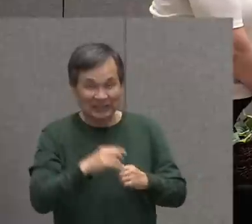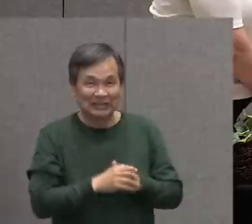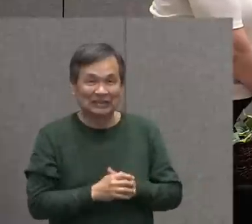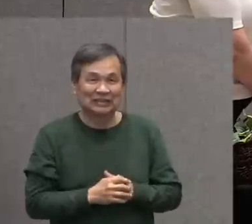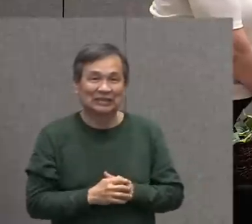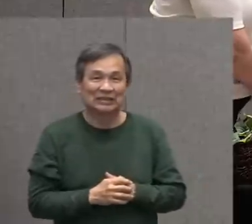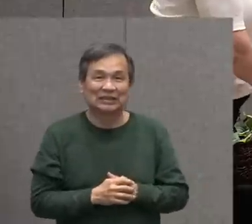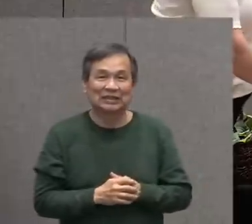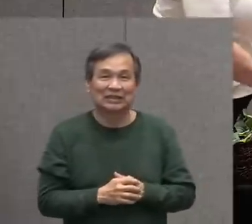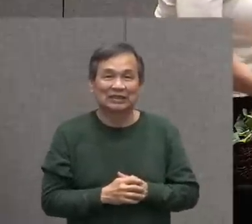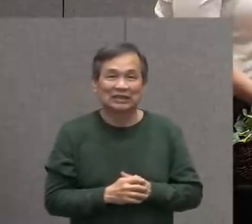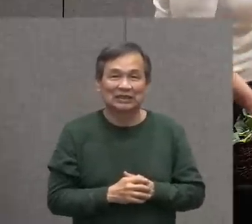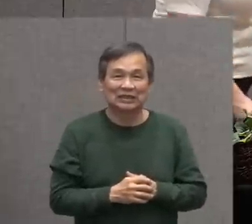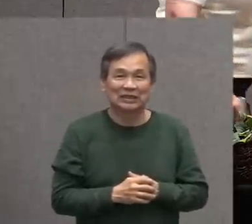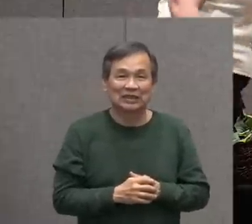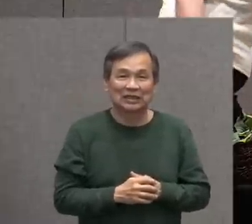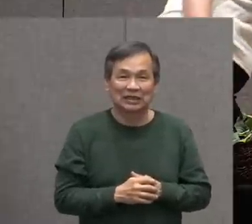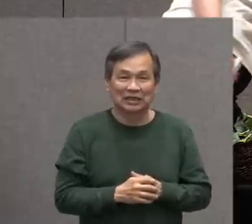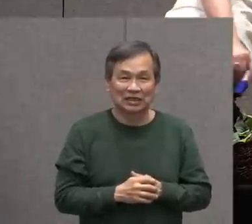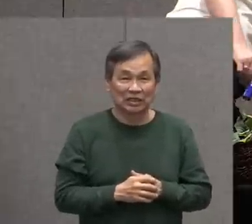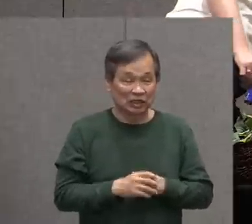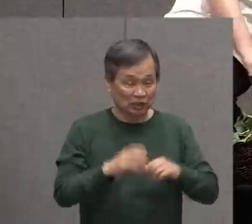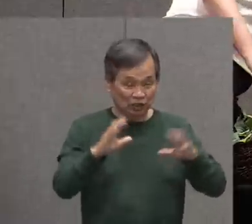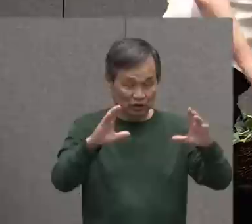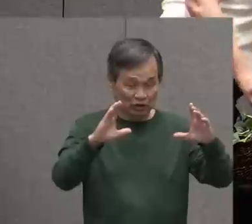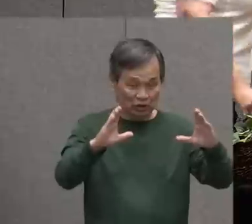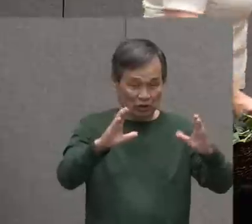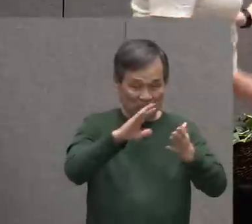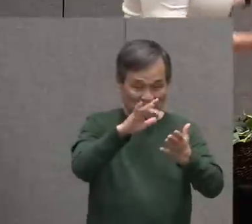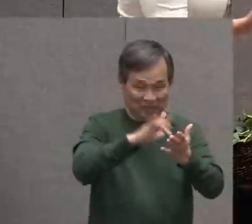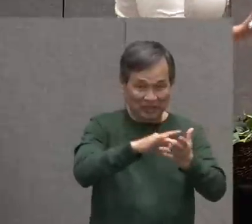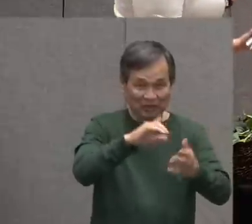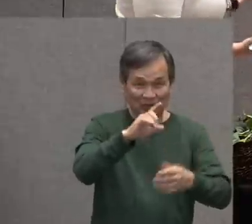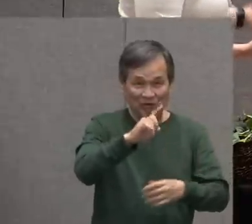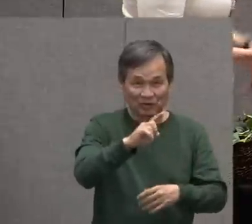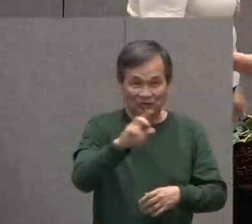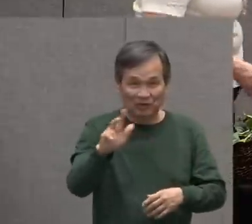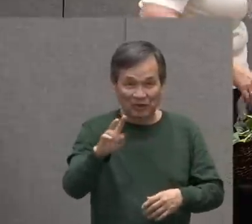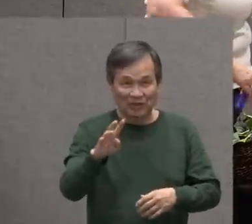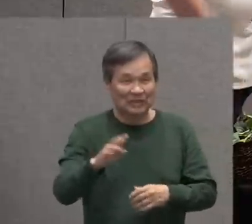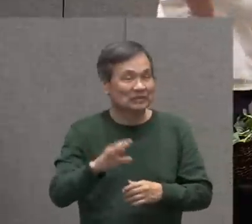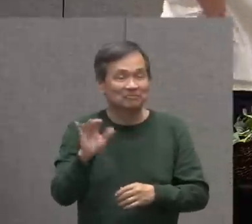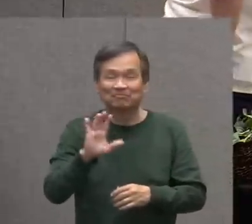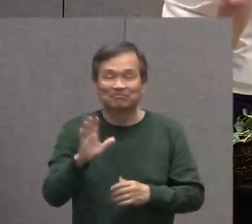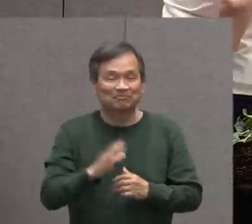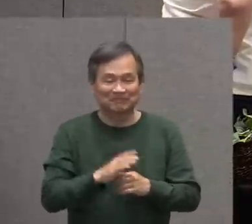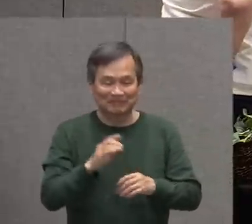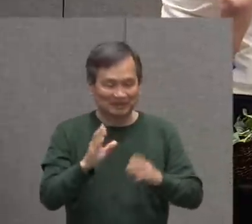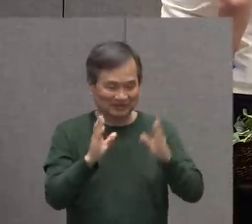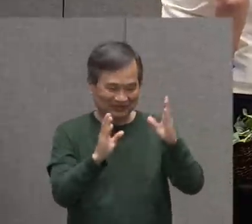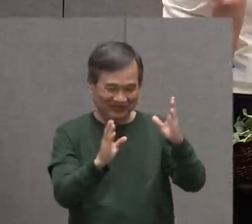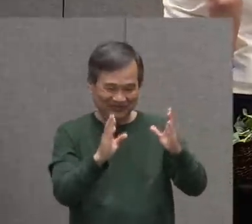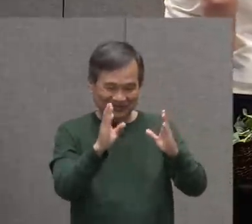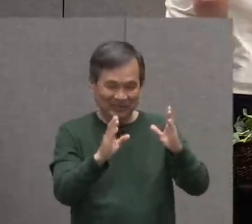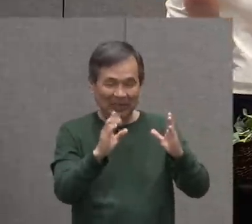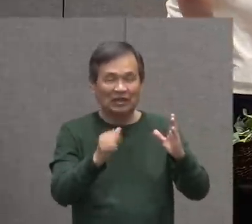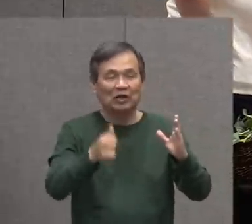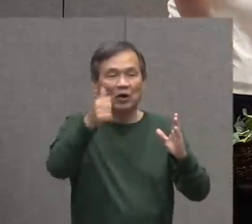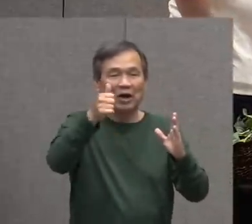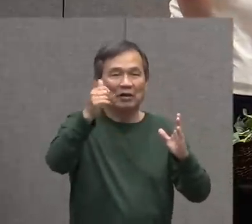Ooh. Really? I don't know. Do you have enough to go in here? I don't think so. No. 1, 2, 3, 4. So I'm going to have to go